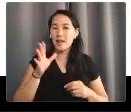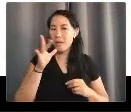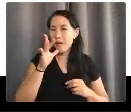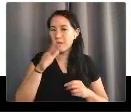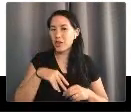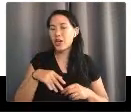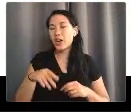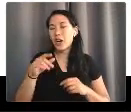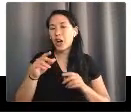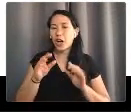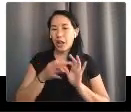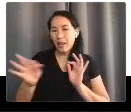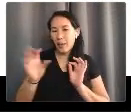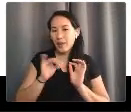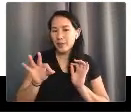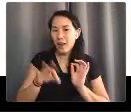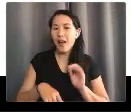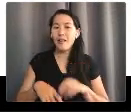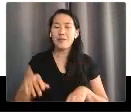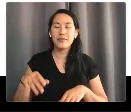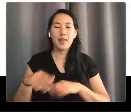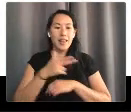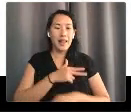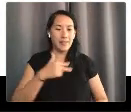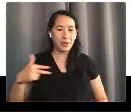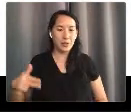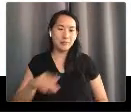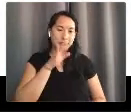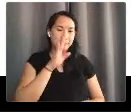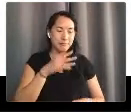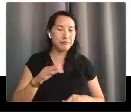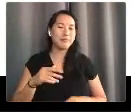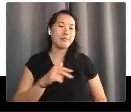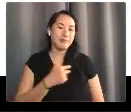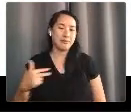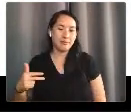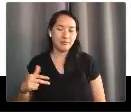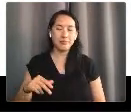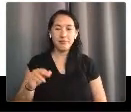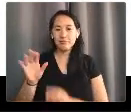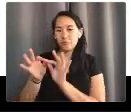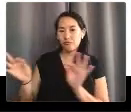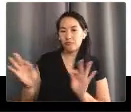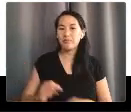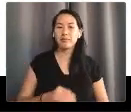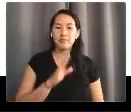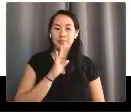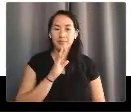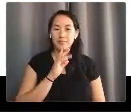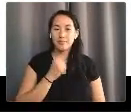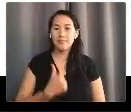Indonesia. So pertama-tama saya ingin mengutarakan rasa hormat saya kepada tuan tanah tradisional tanah di mana saya